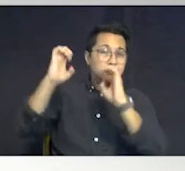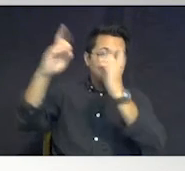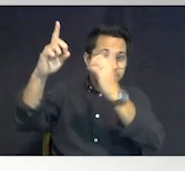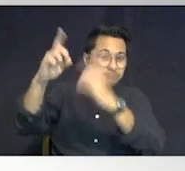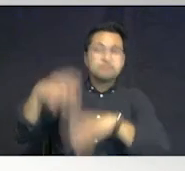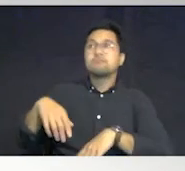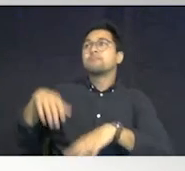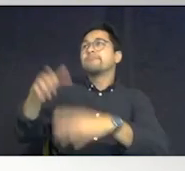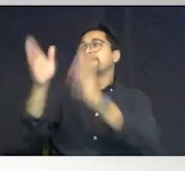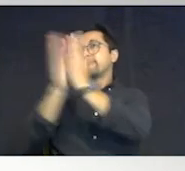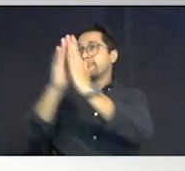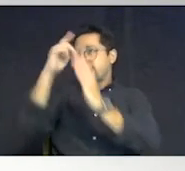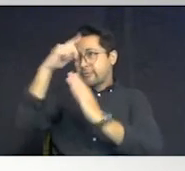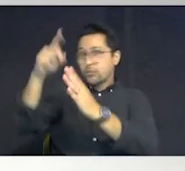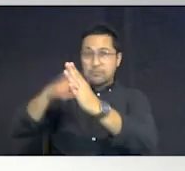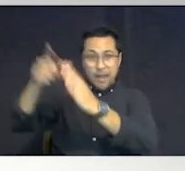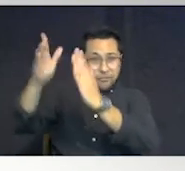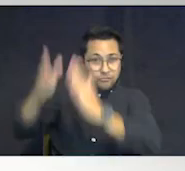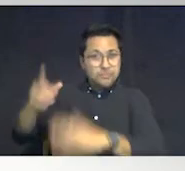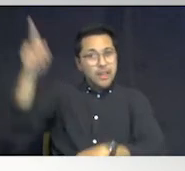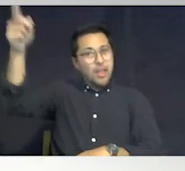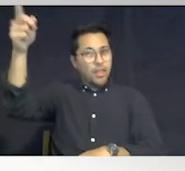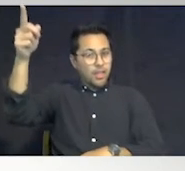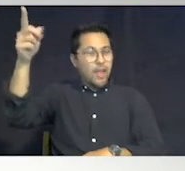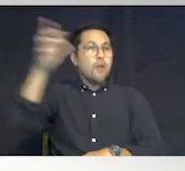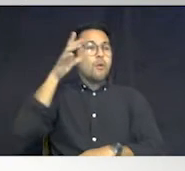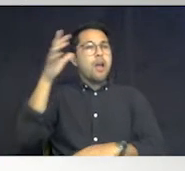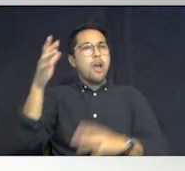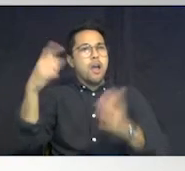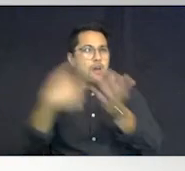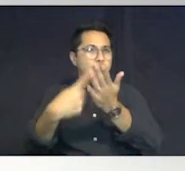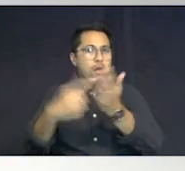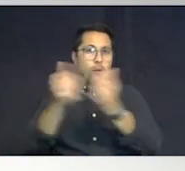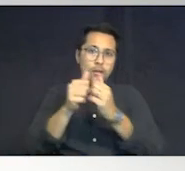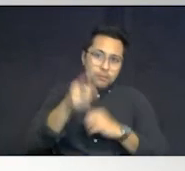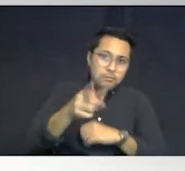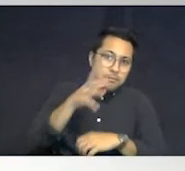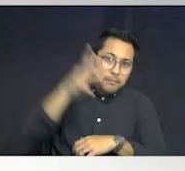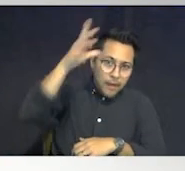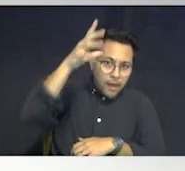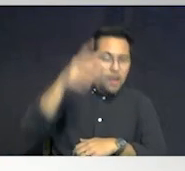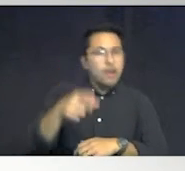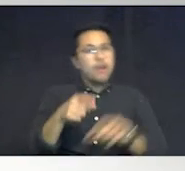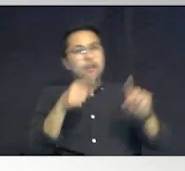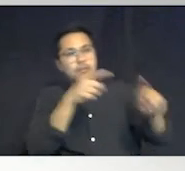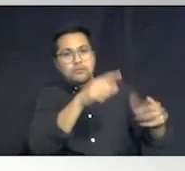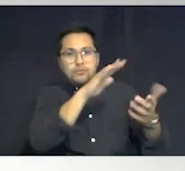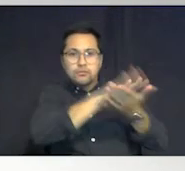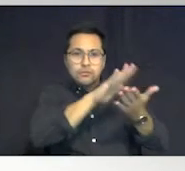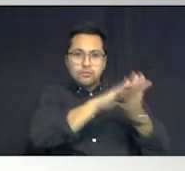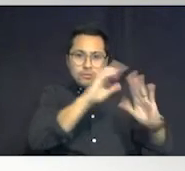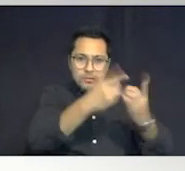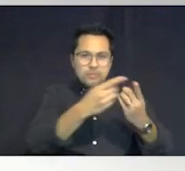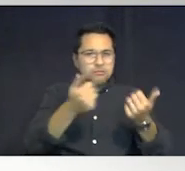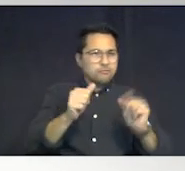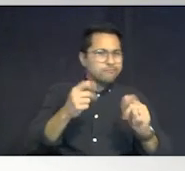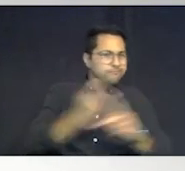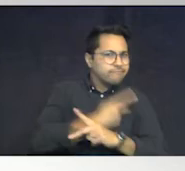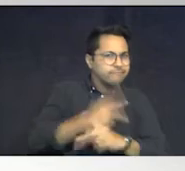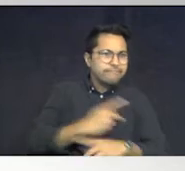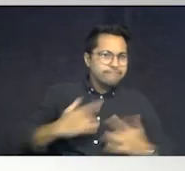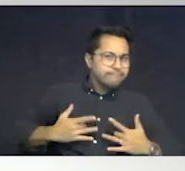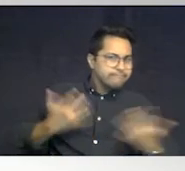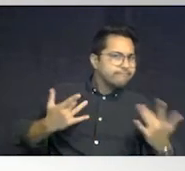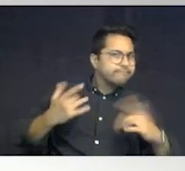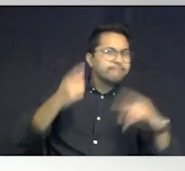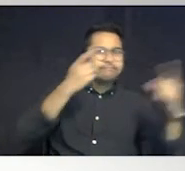we will also, go back and forth between you and the school district to attempt to get to the bottom of the disagreement and make sure that